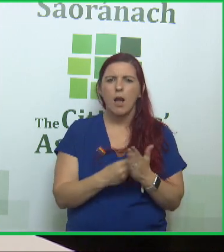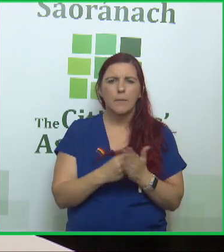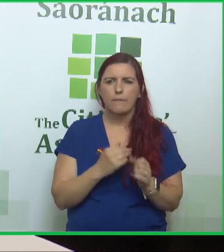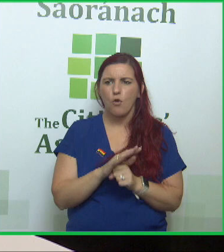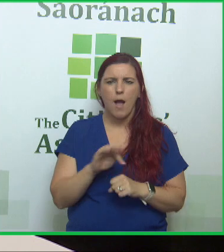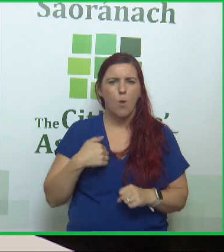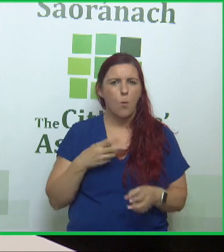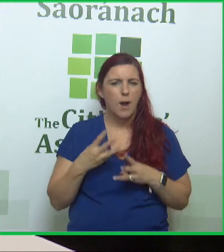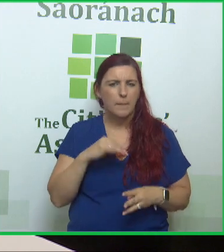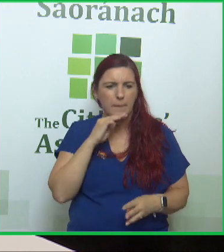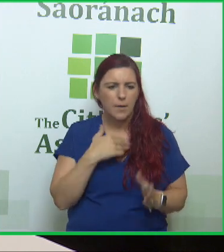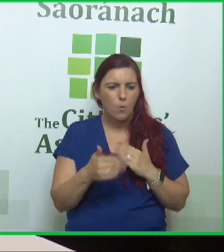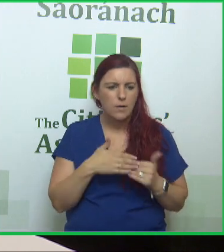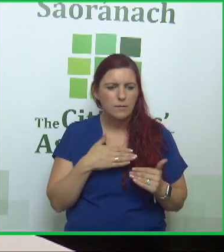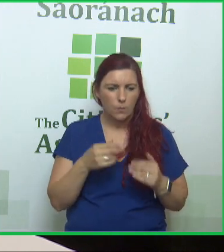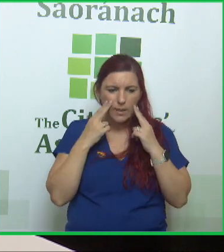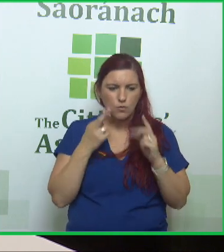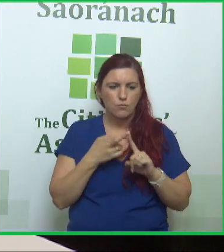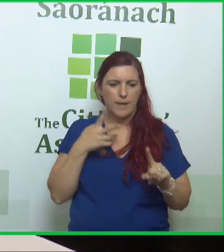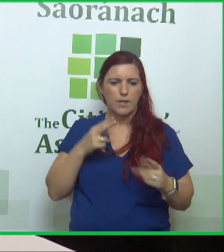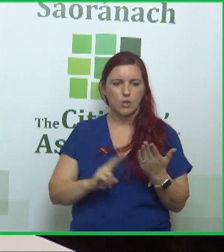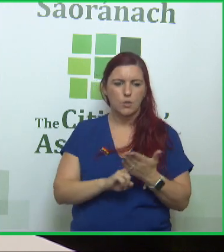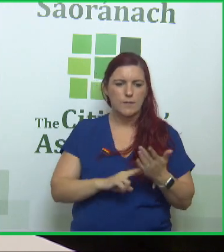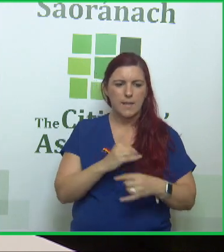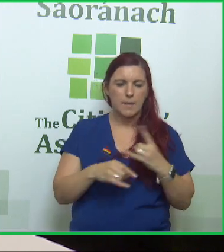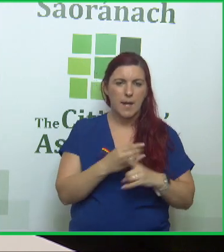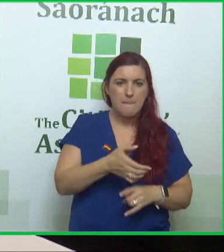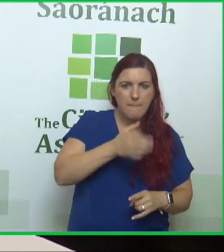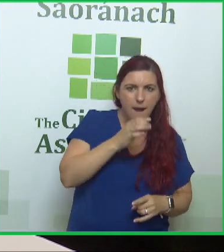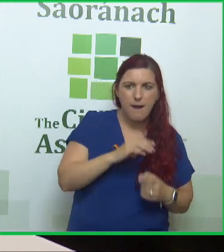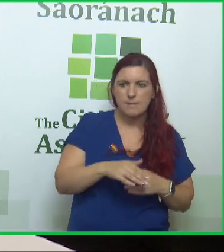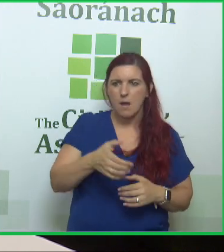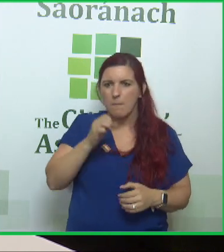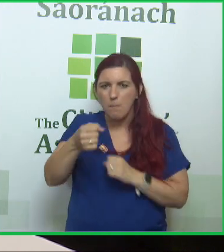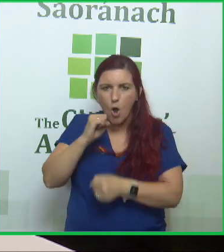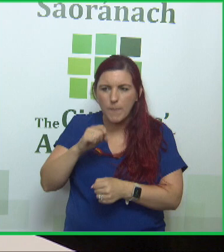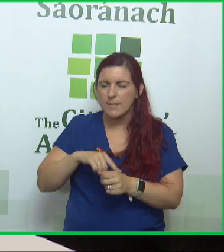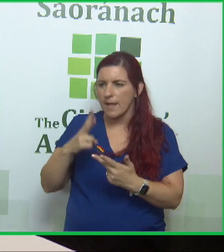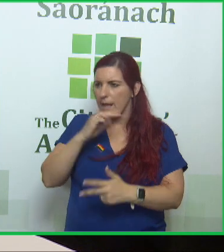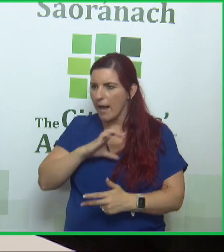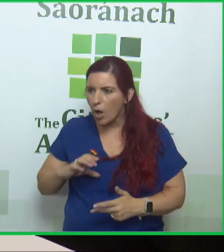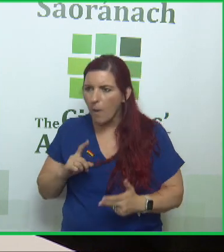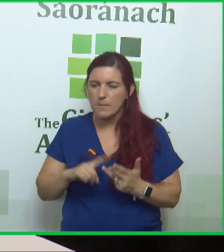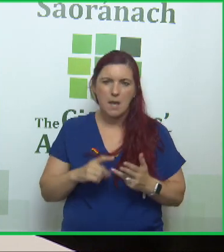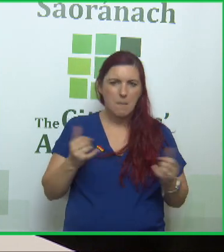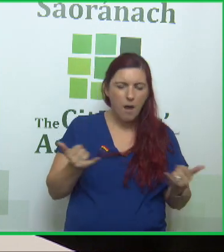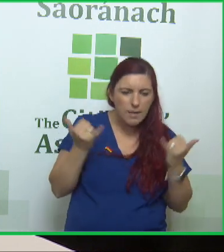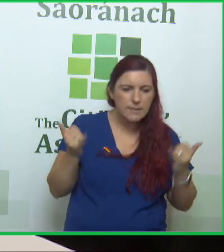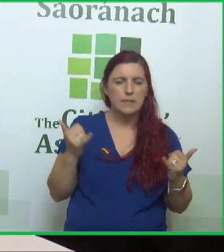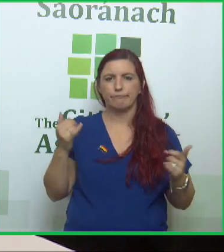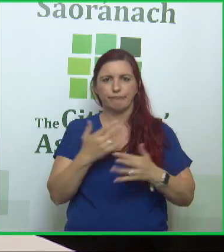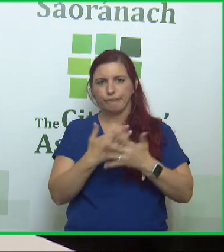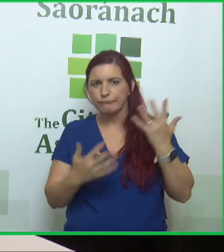work, we need to recognise that use is occurring in bars, pubs, nightclubs, festivals, unofficial parties. For